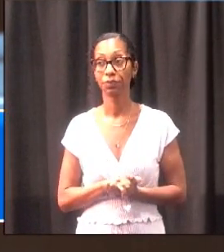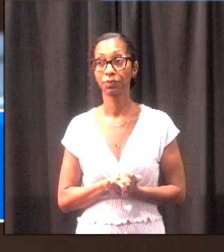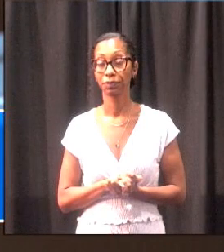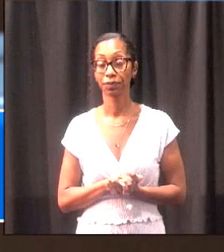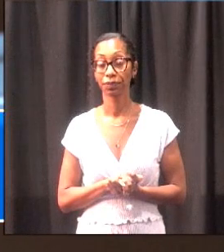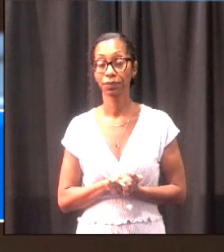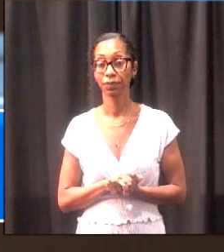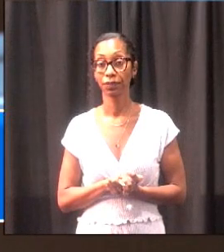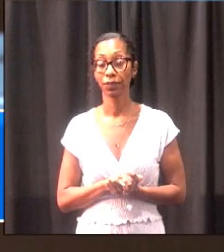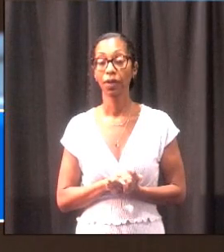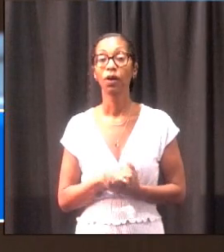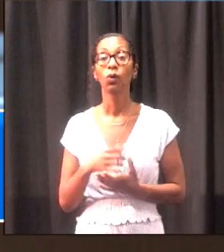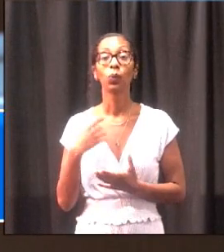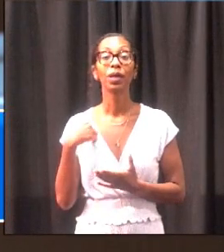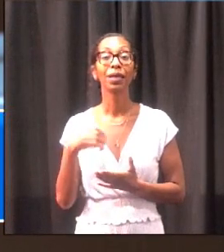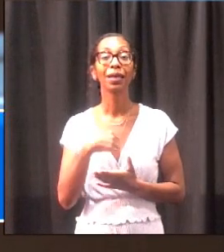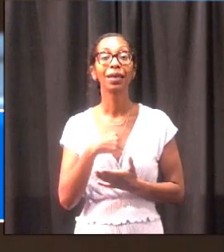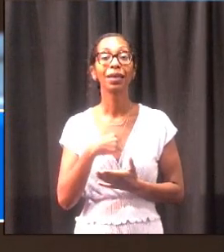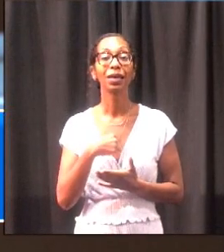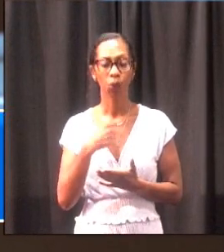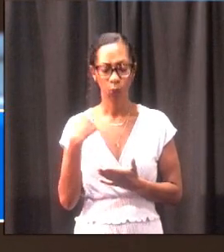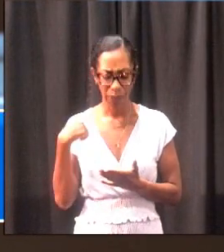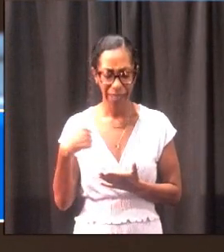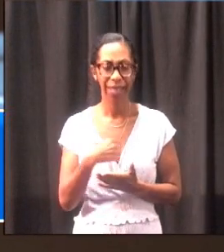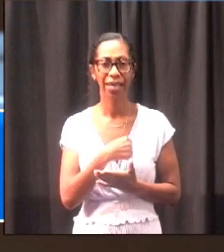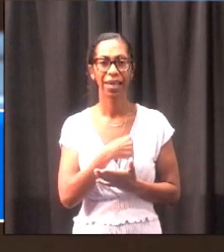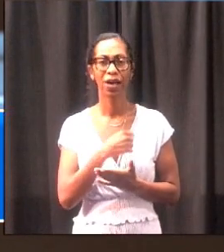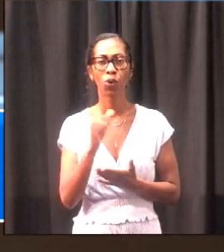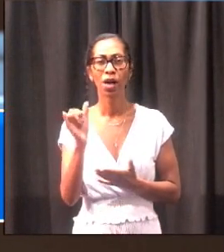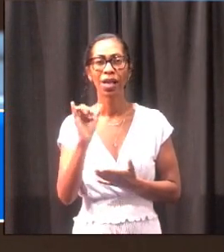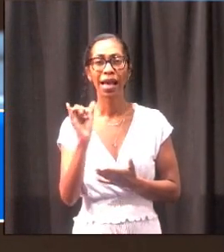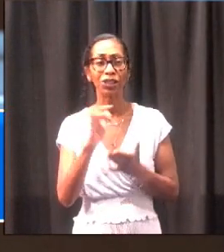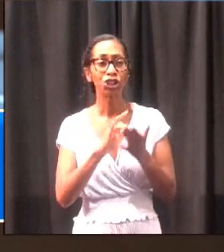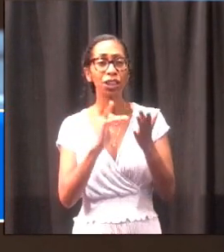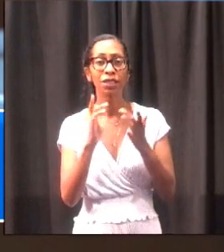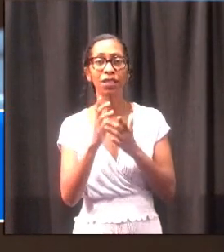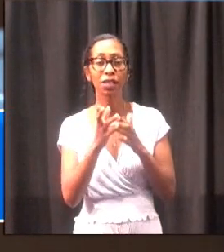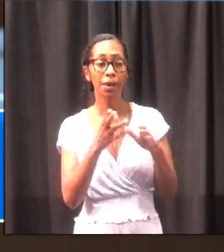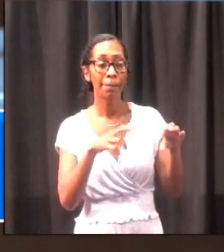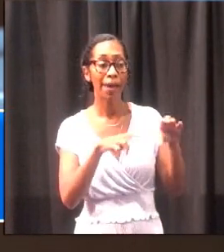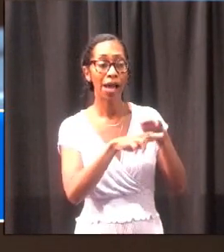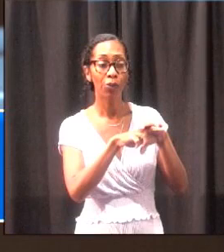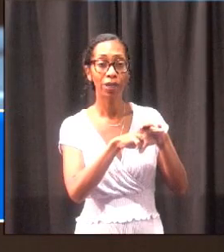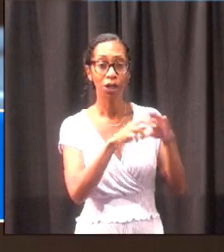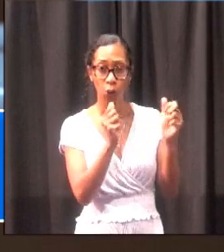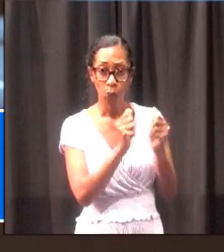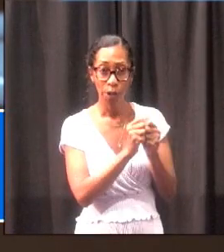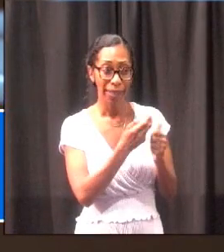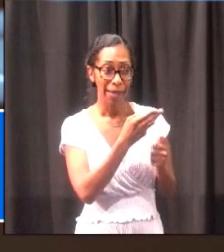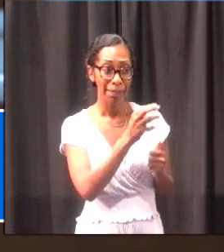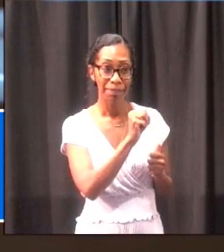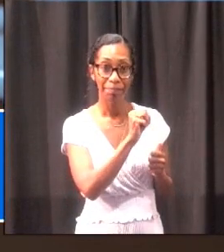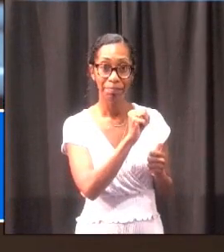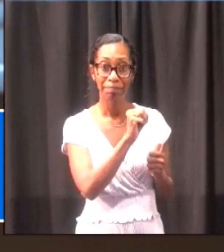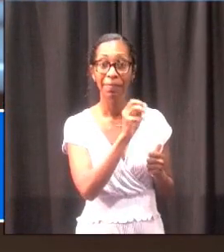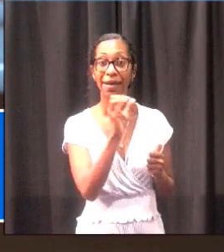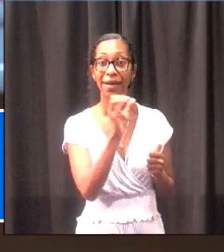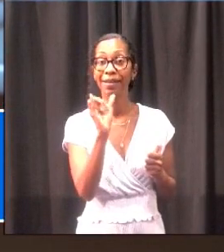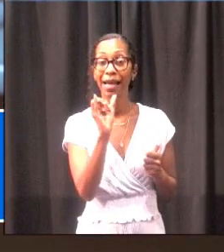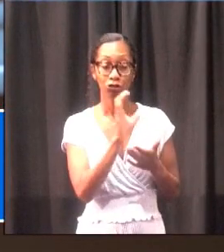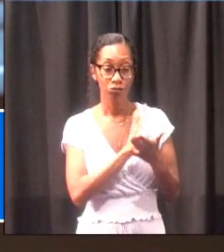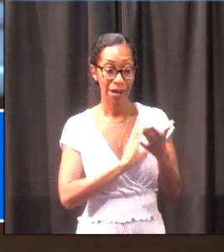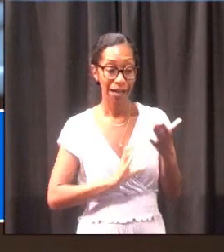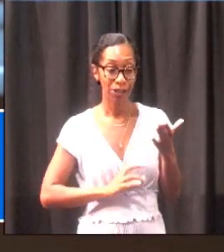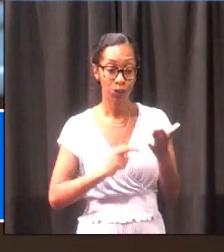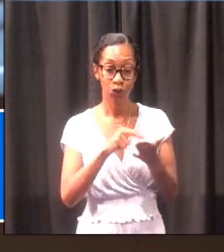through baptism into death, that just as Christ was raised from the dead by the glory of the Father, so even